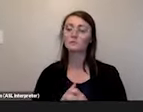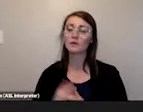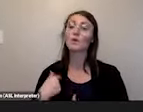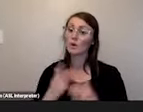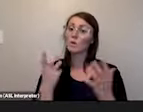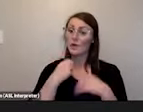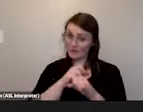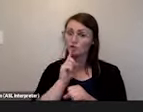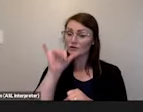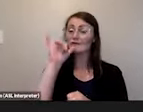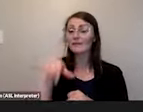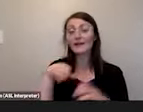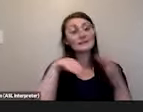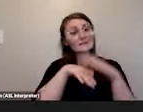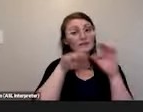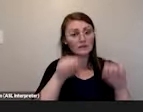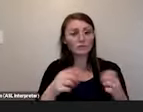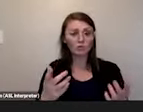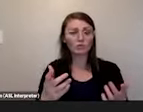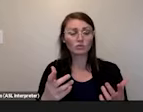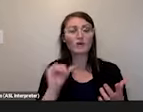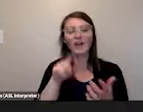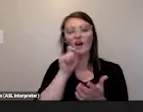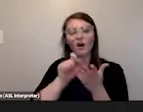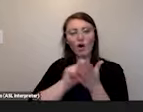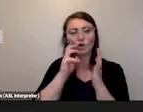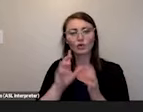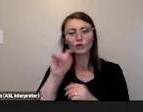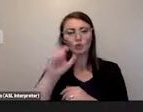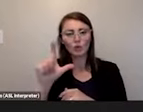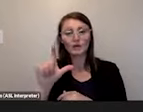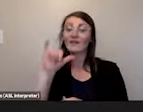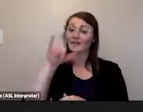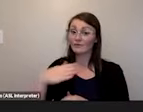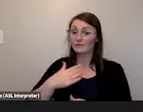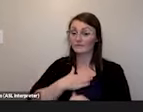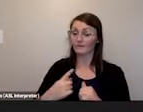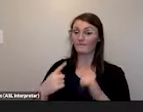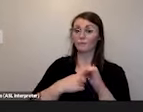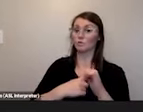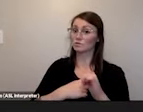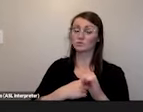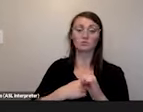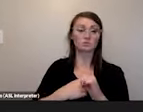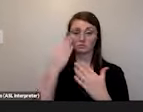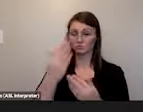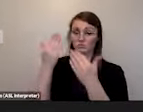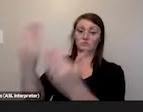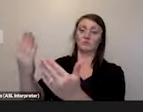tool is accessible. It's really important. That was one of the first things that I personally thought of as a blind designer